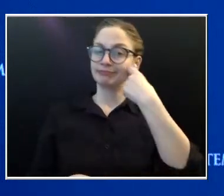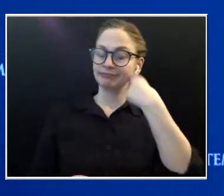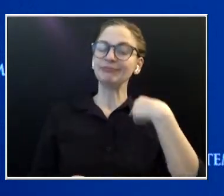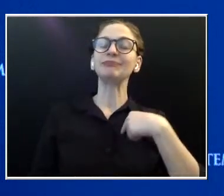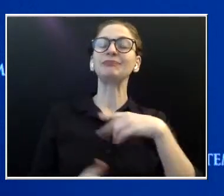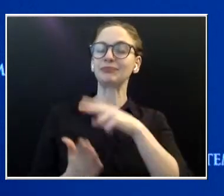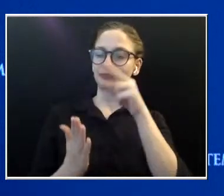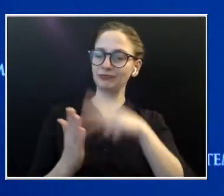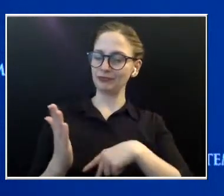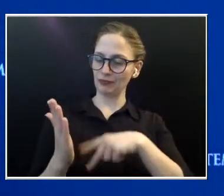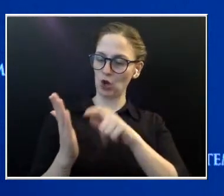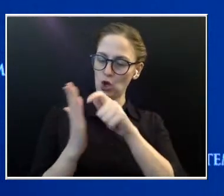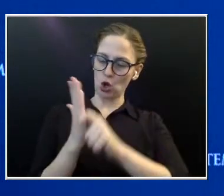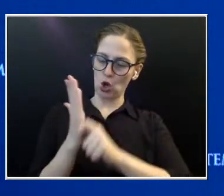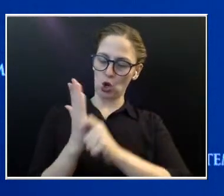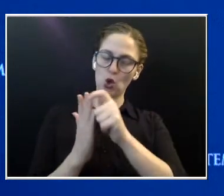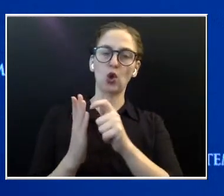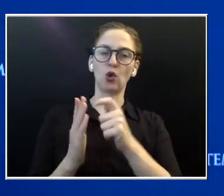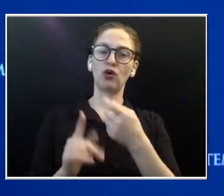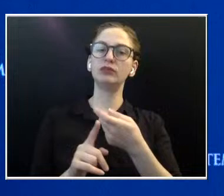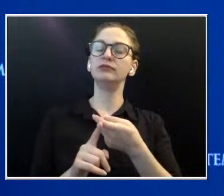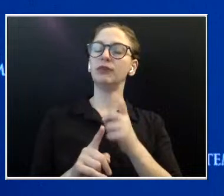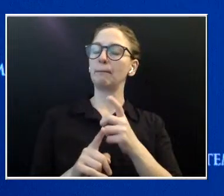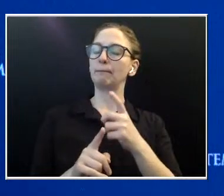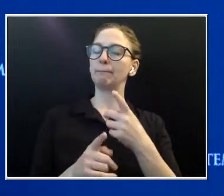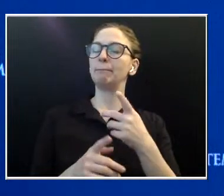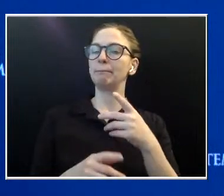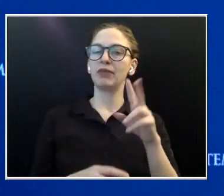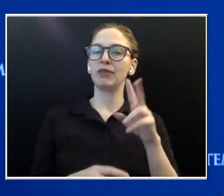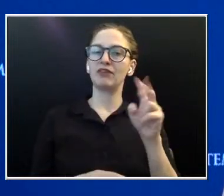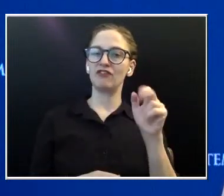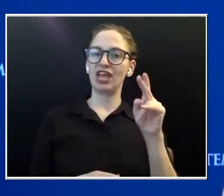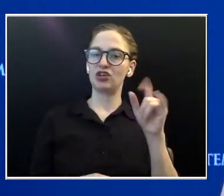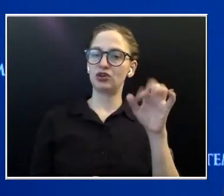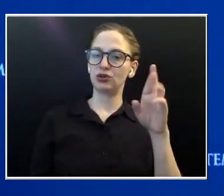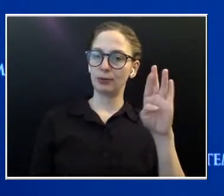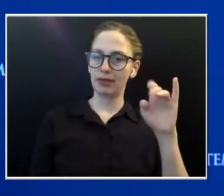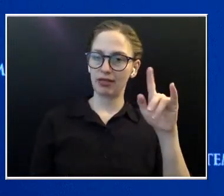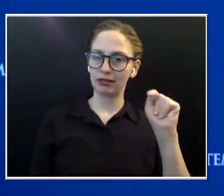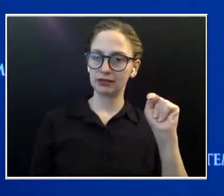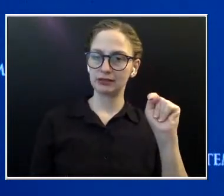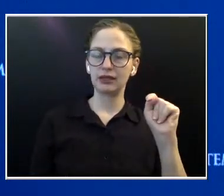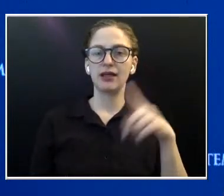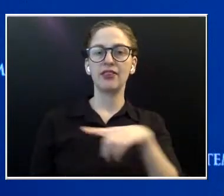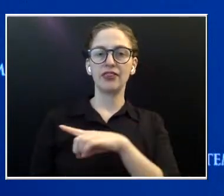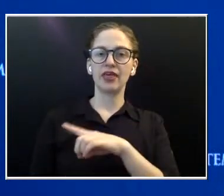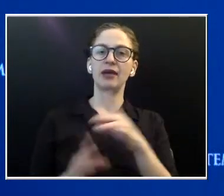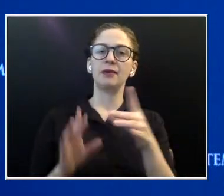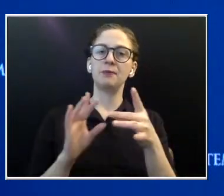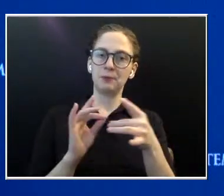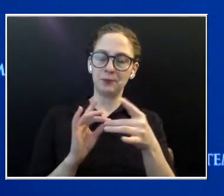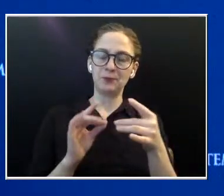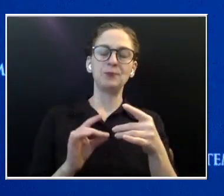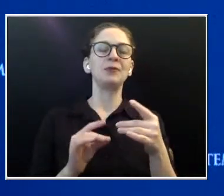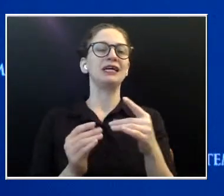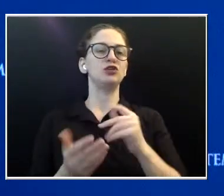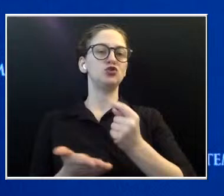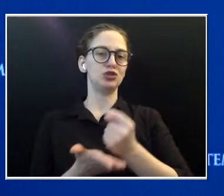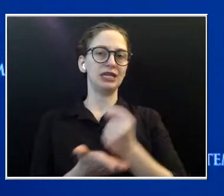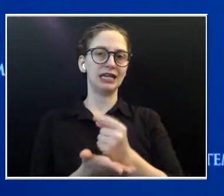Vanderbilt presented their data update on stem cell transplant using somebody else as a donor for patients with cost about